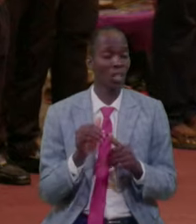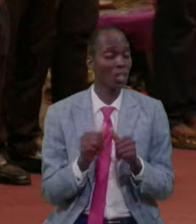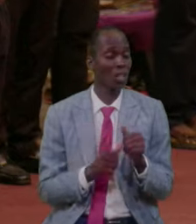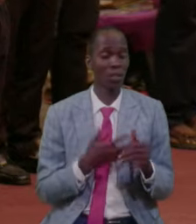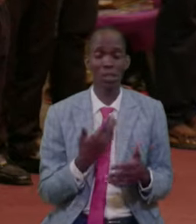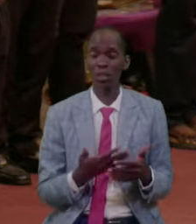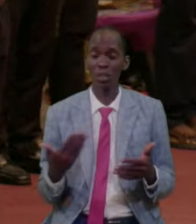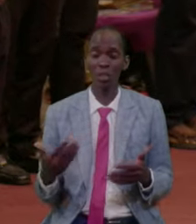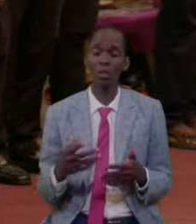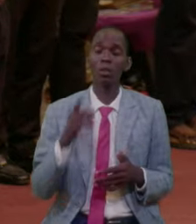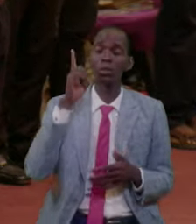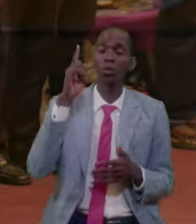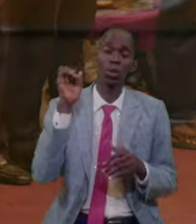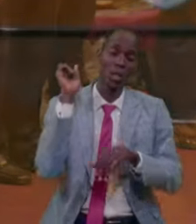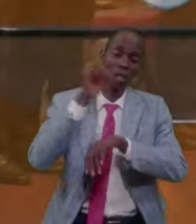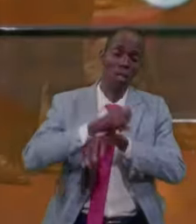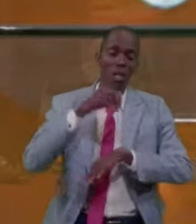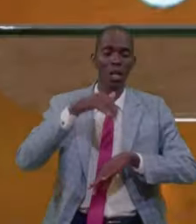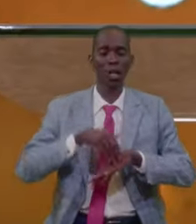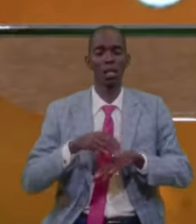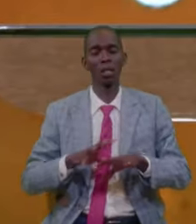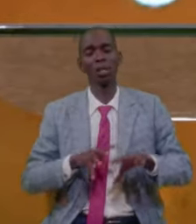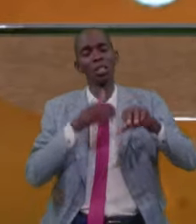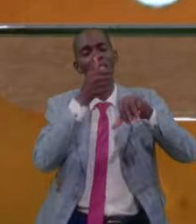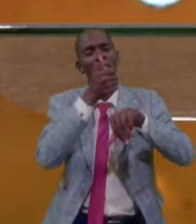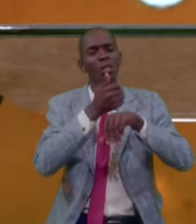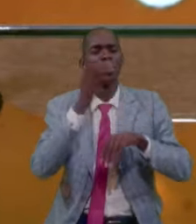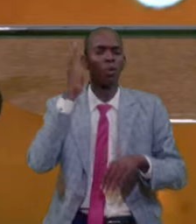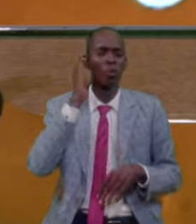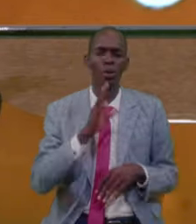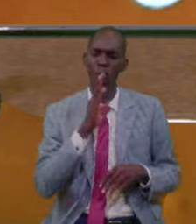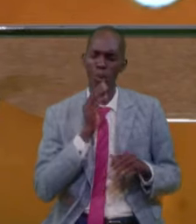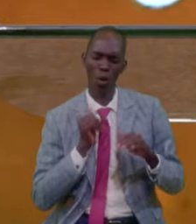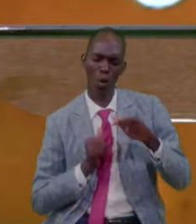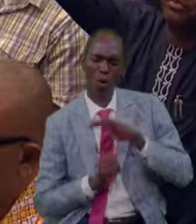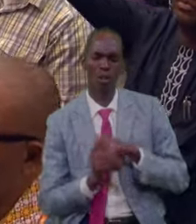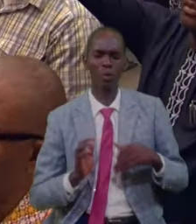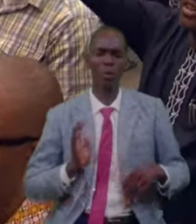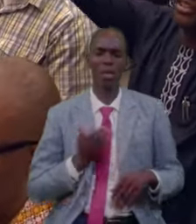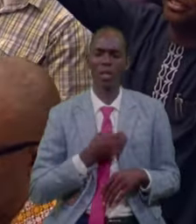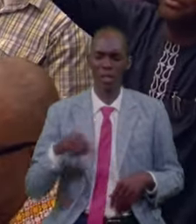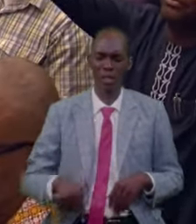Everything you conquered at Calvary will be under our feet.